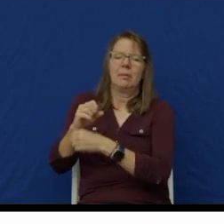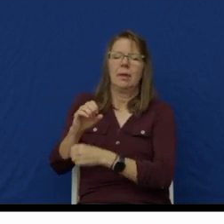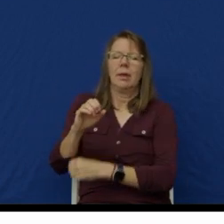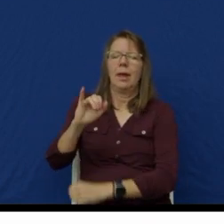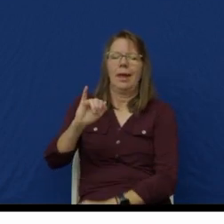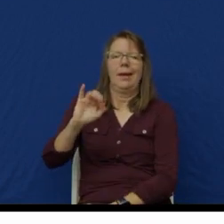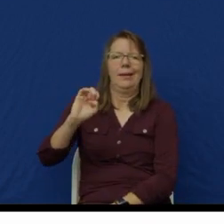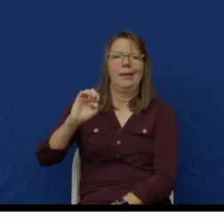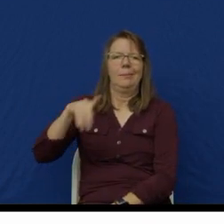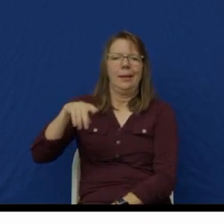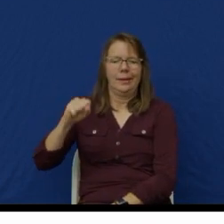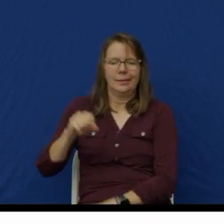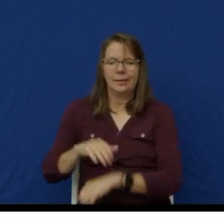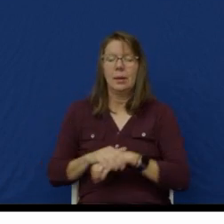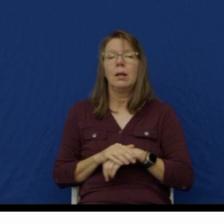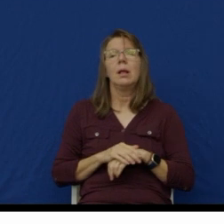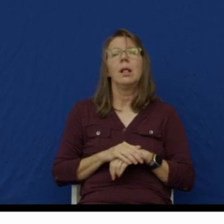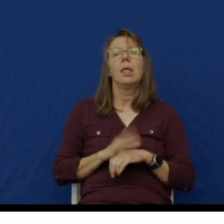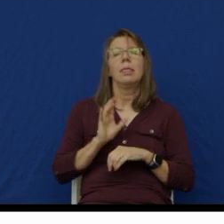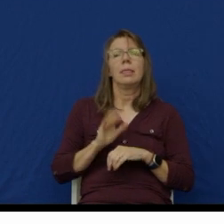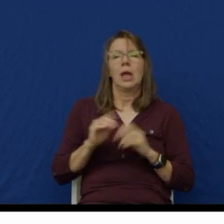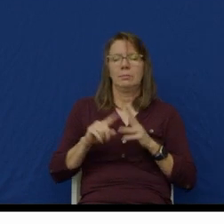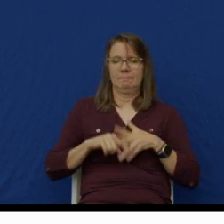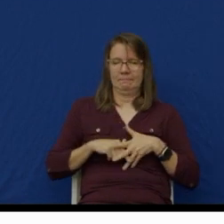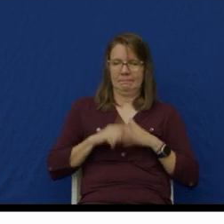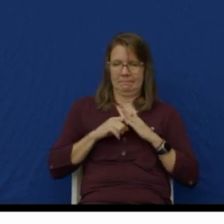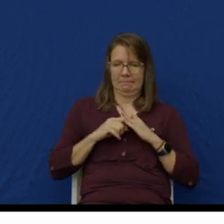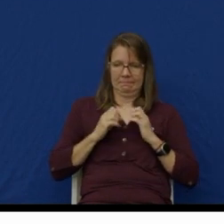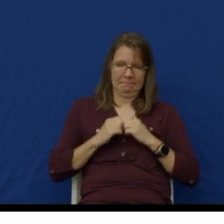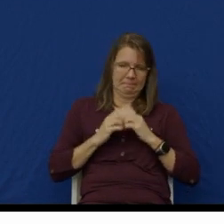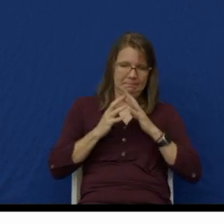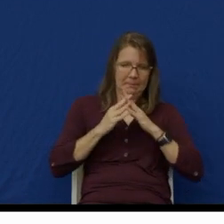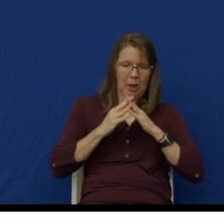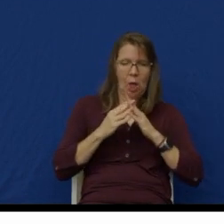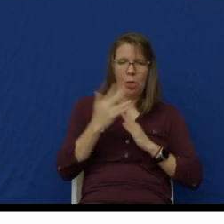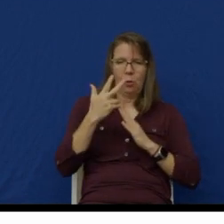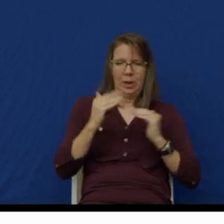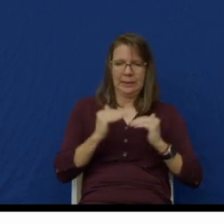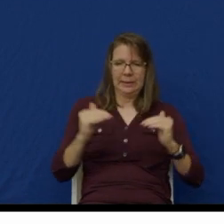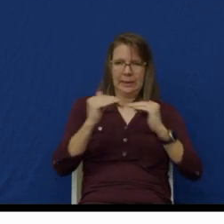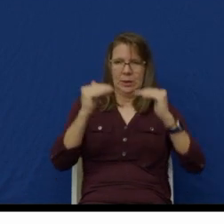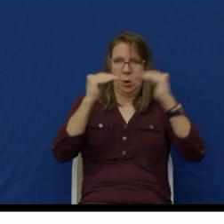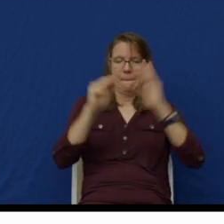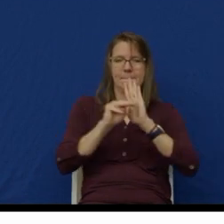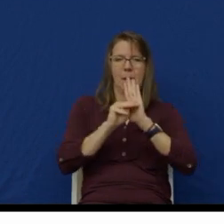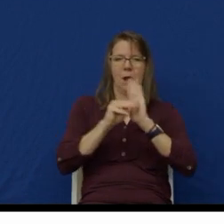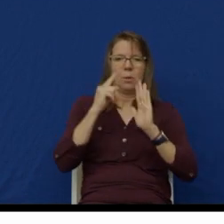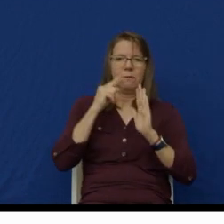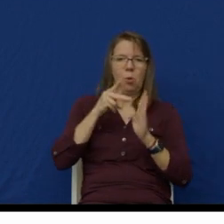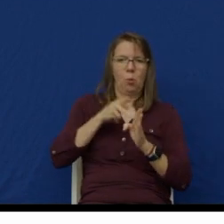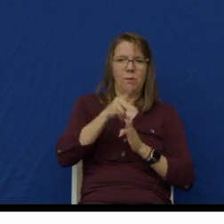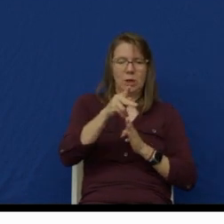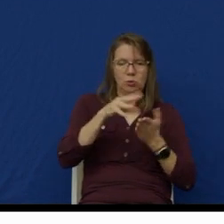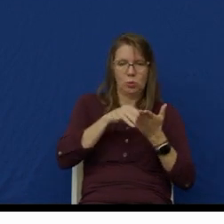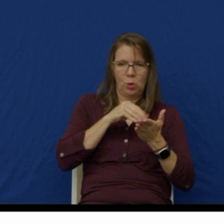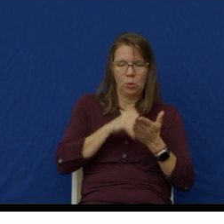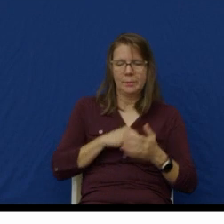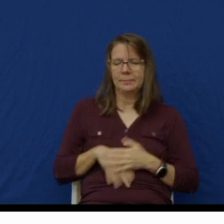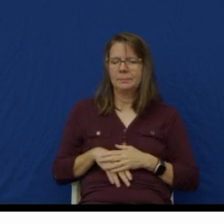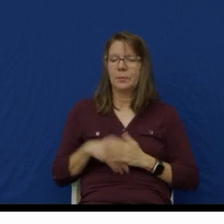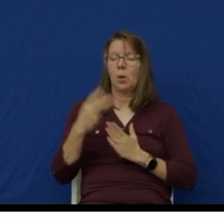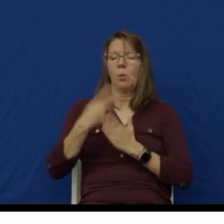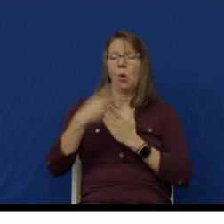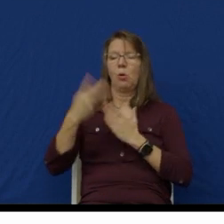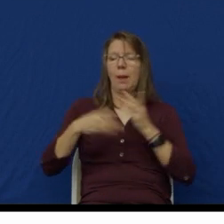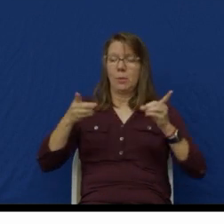them, by implementing a 3-tiered model of professional learning. Program co-directors will oversee